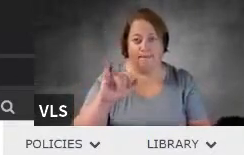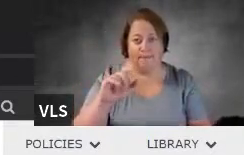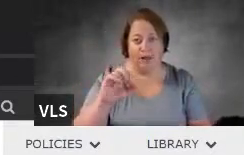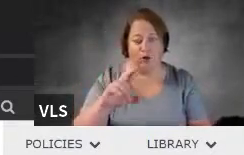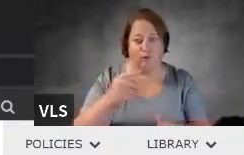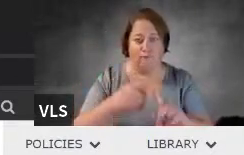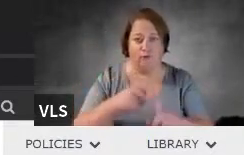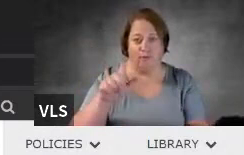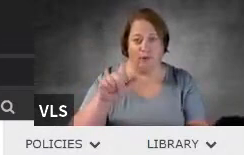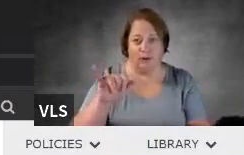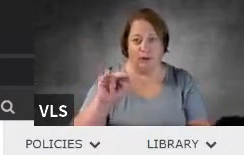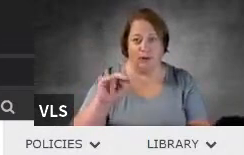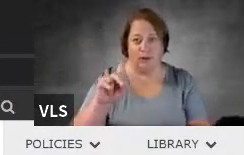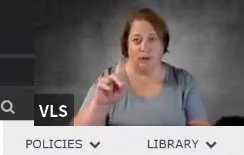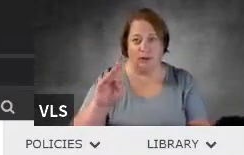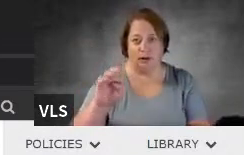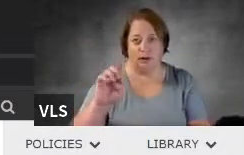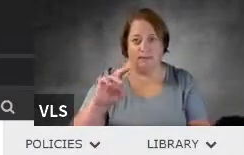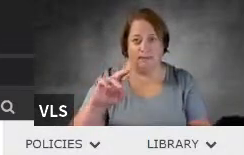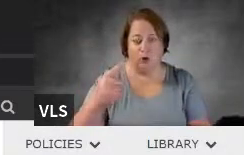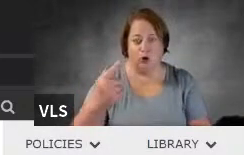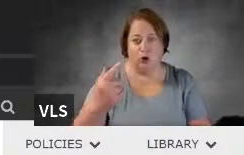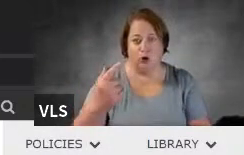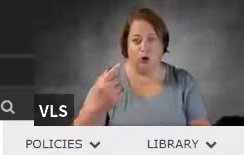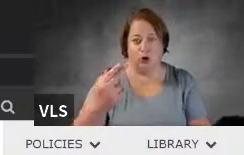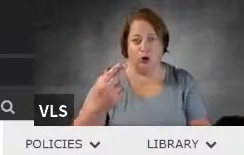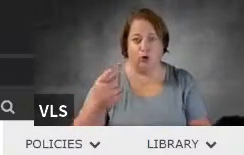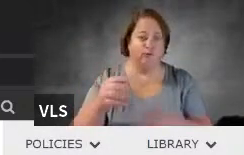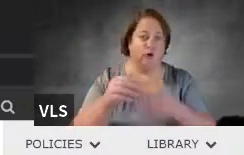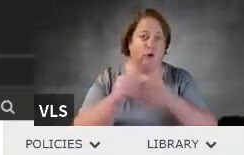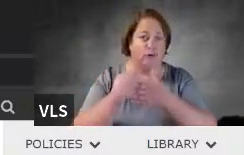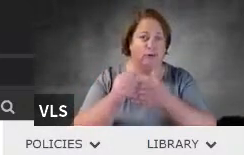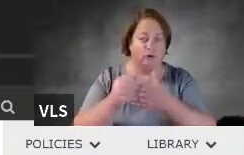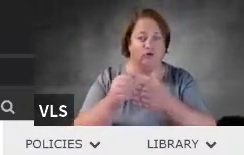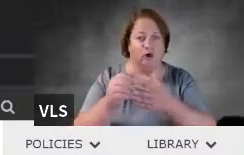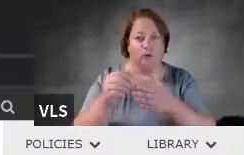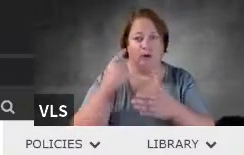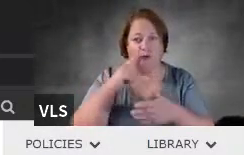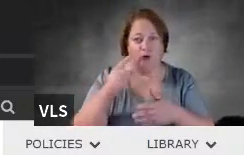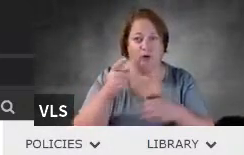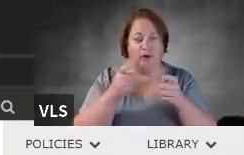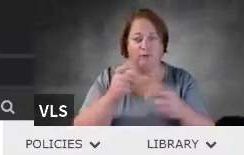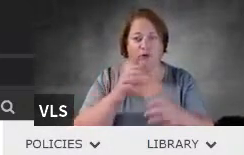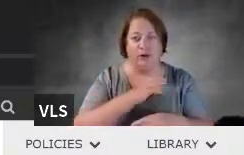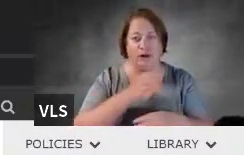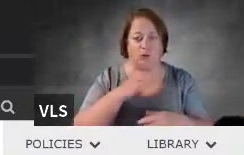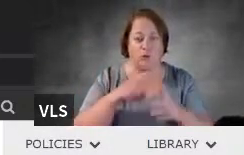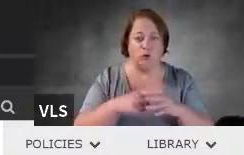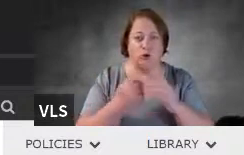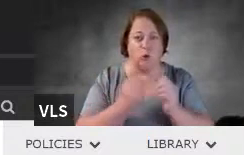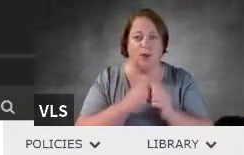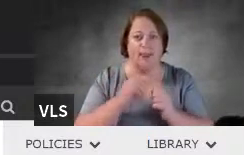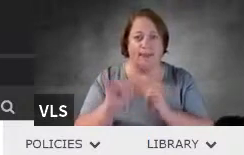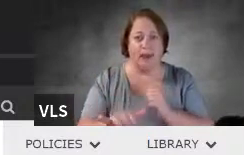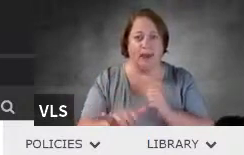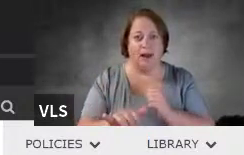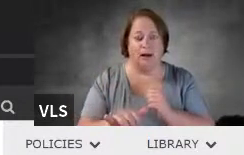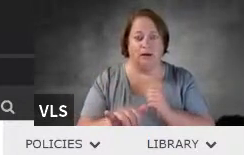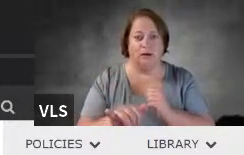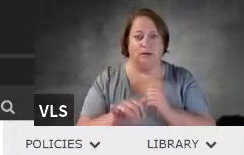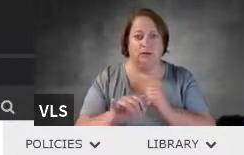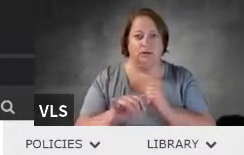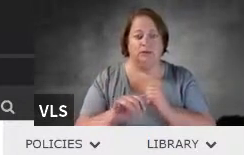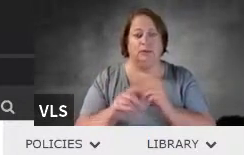Lindbergh School District to serve as chairman of our governing council. We'll start with that